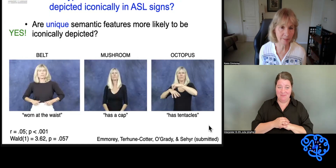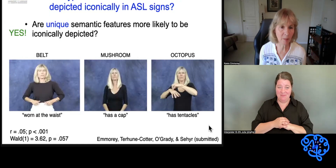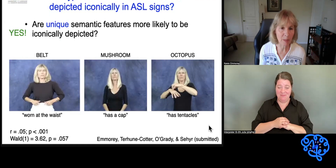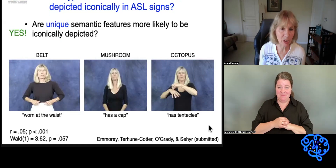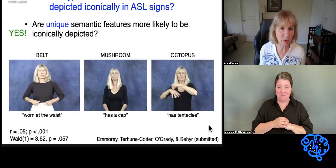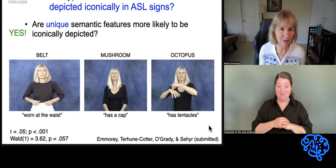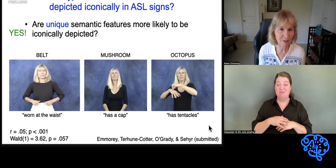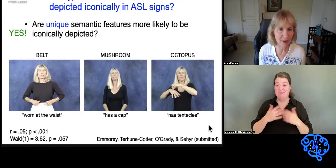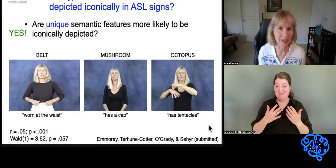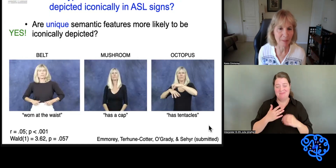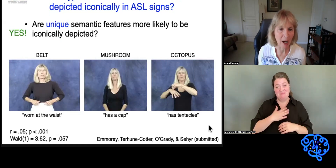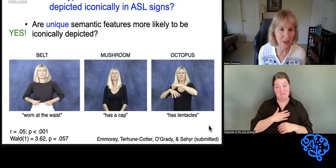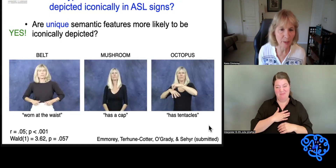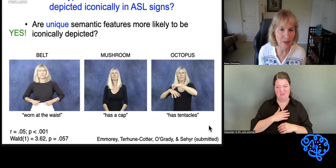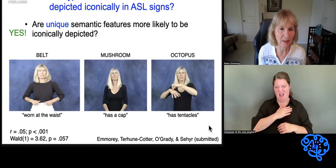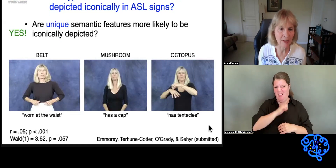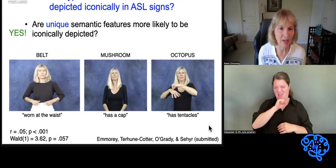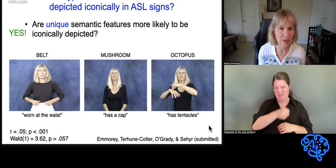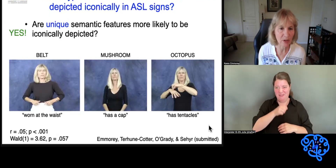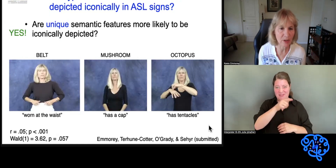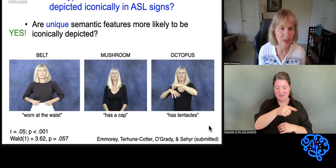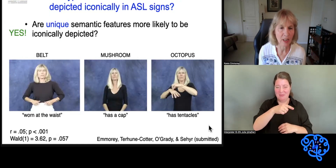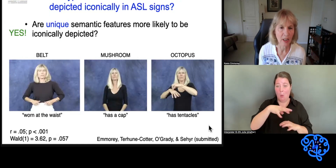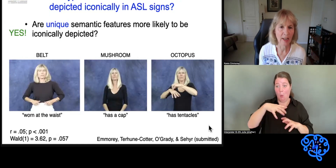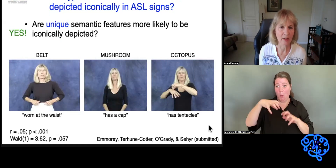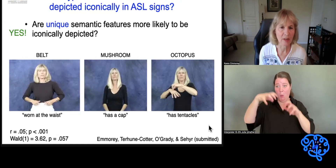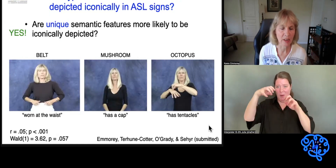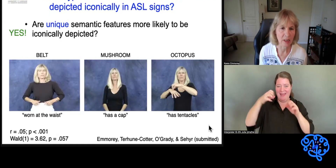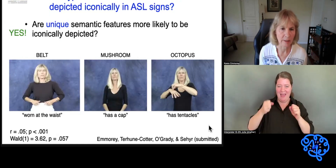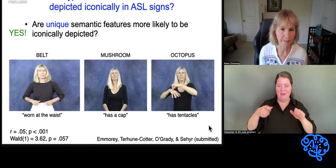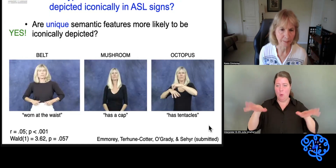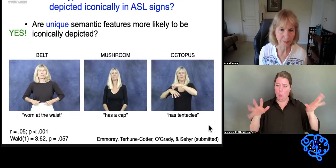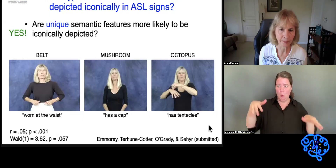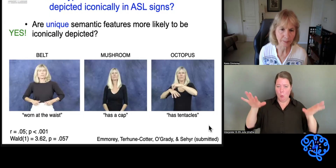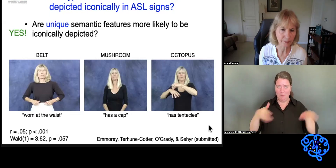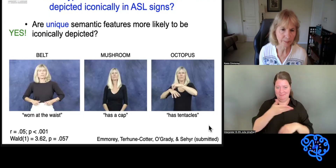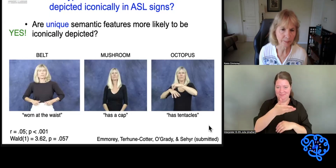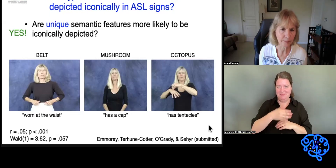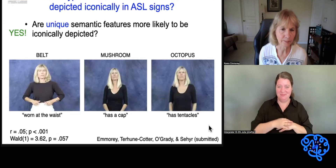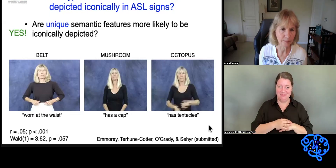And my particular favorite, octopus, has tentacles, and it looks like this.